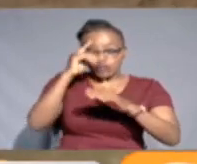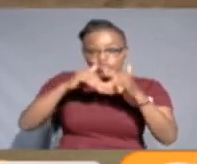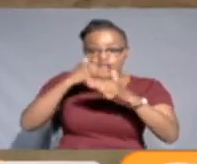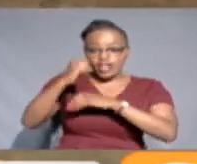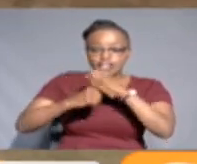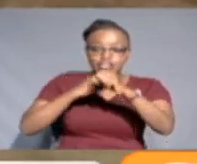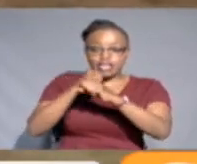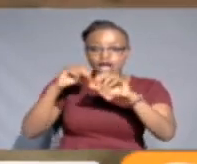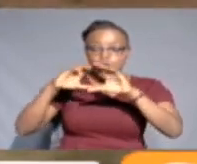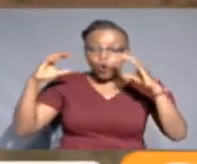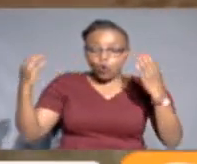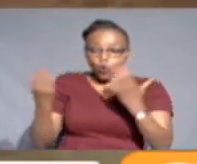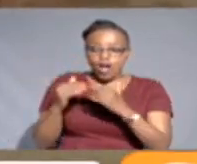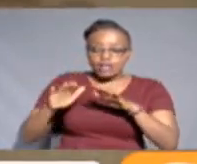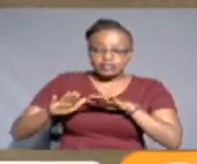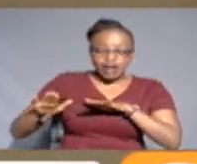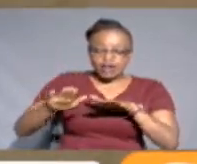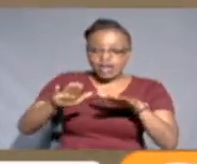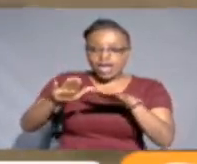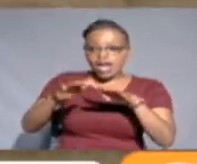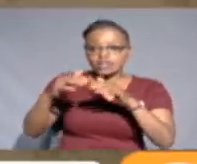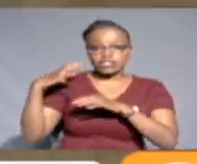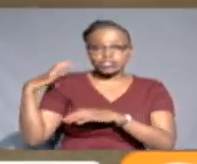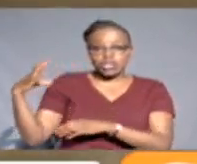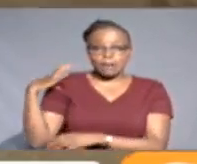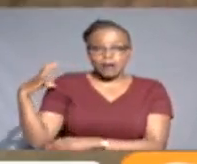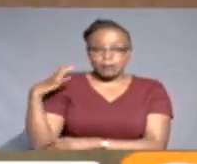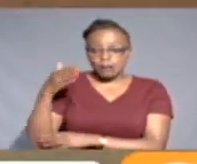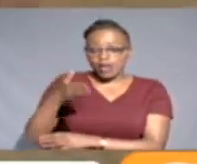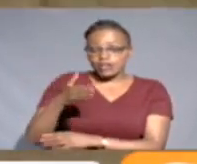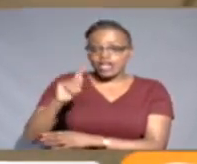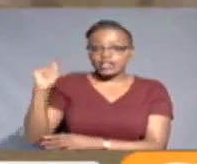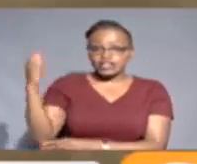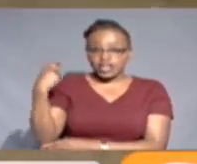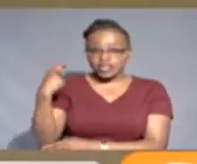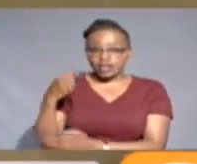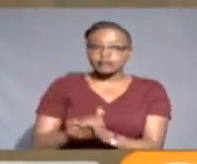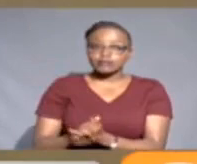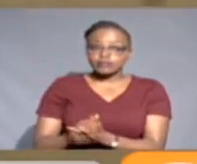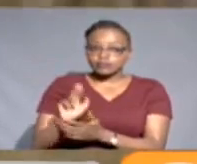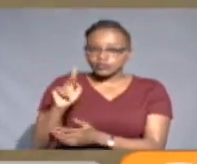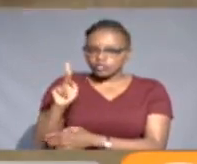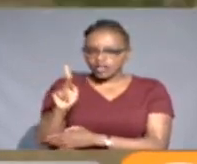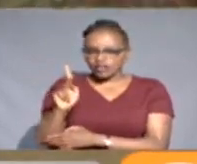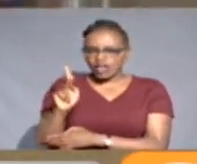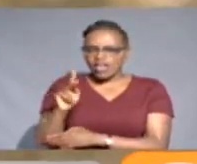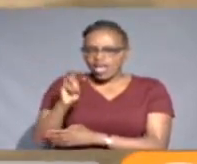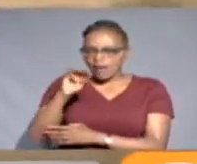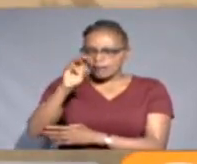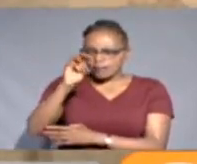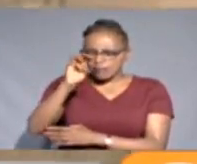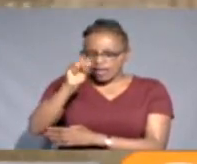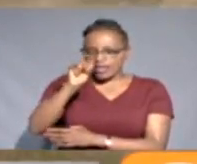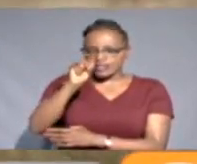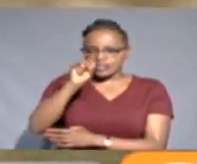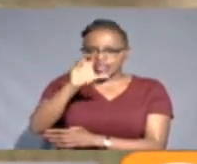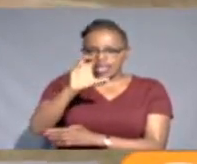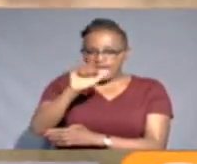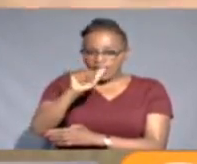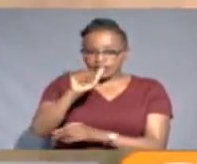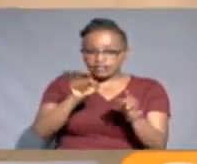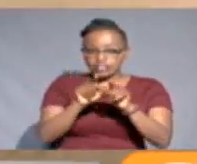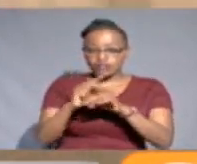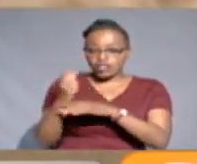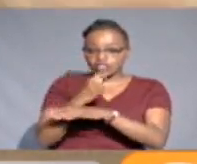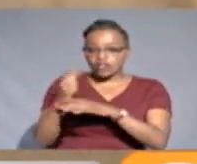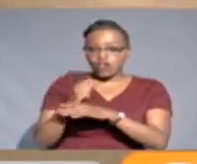year's World Rally Championships event right here in Kenya. UK-based MSA trainers have been conducting training for